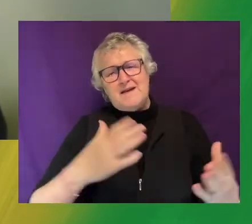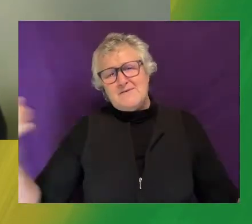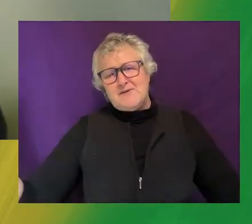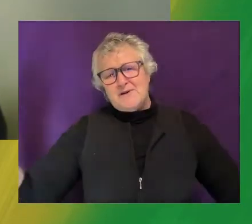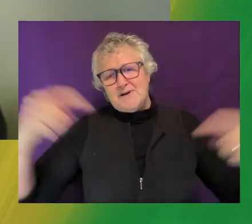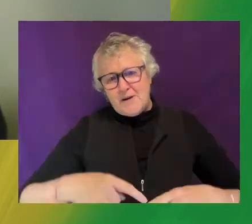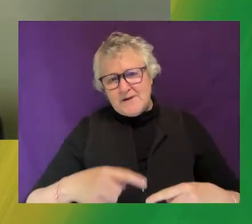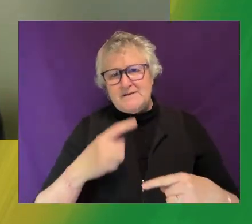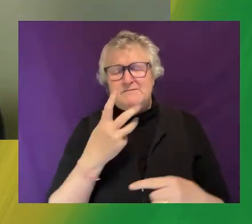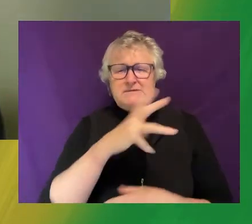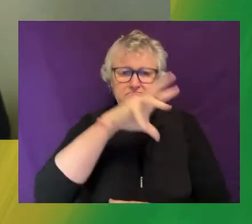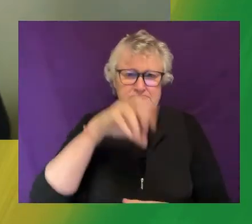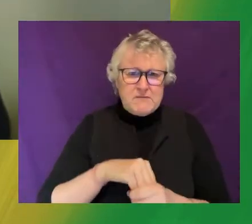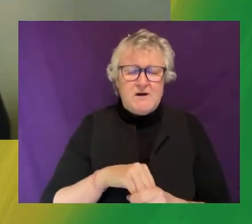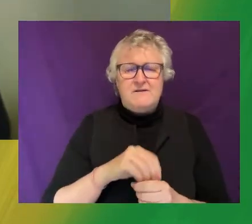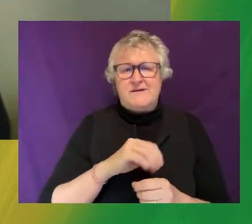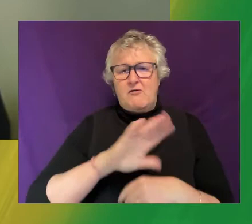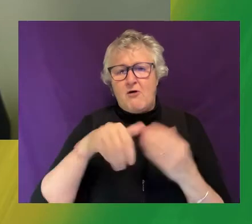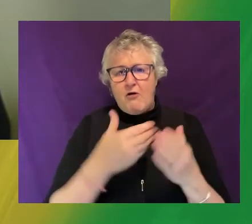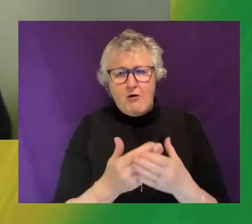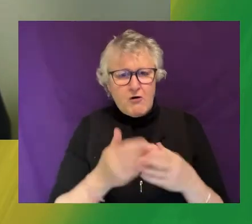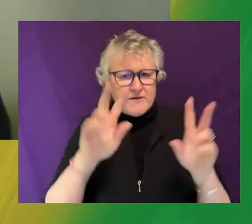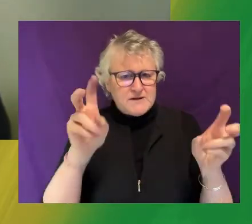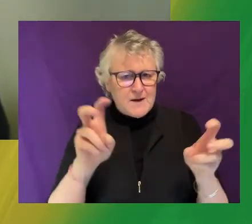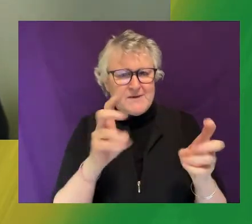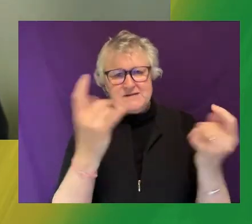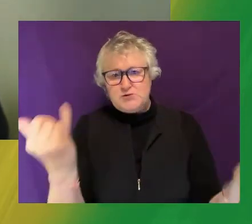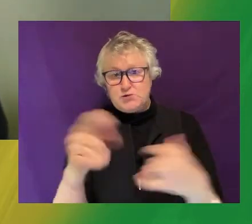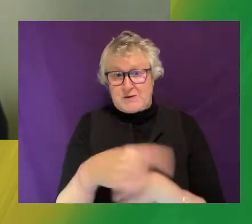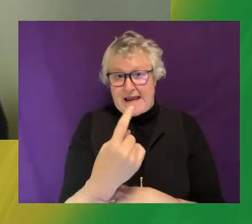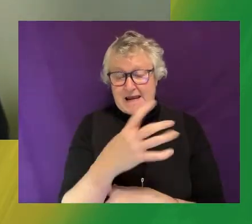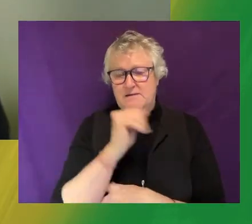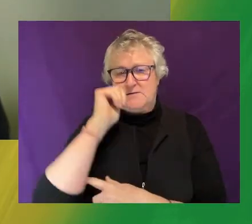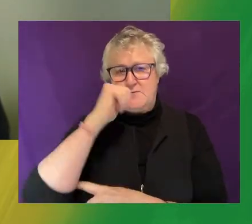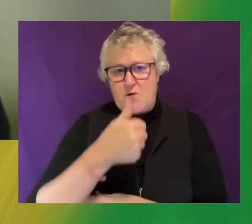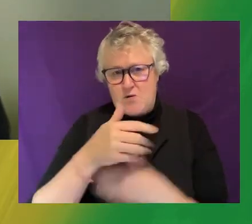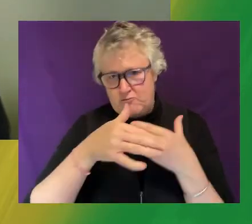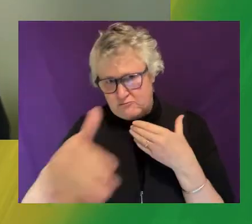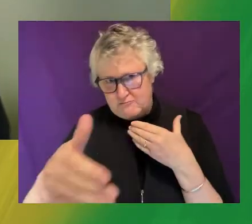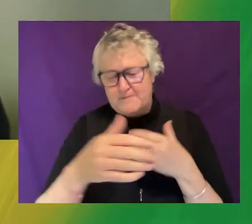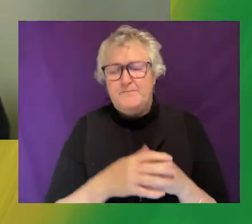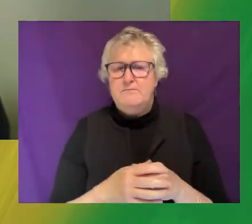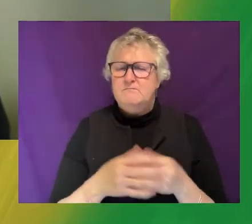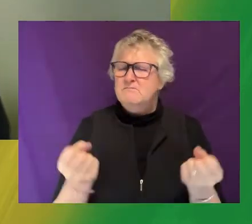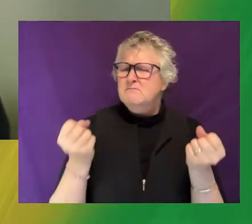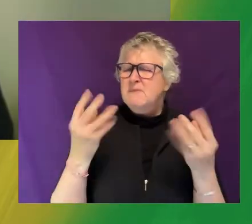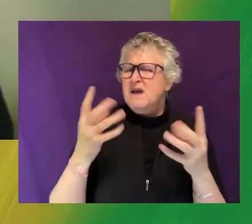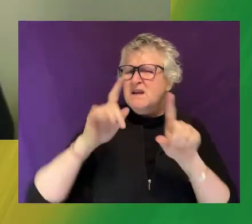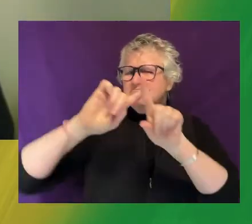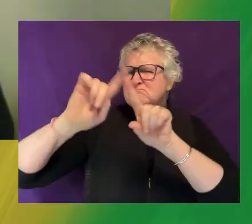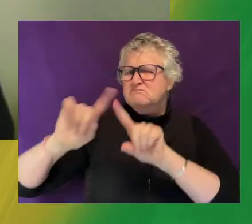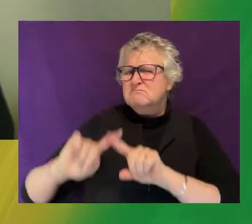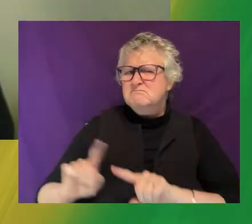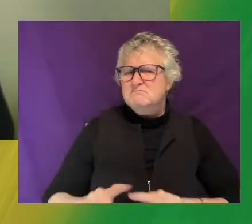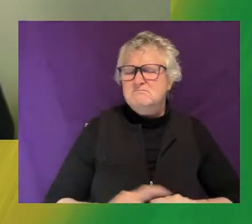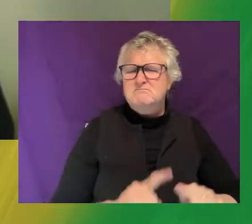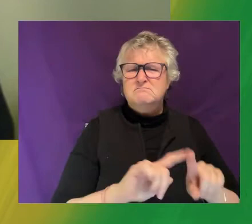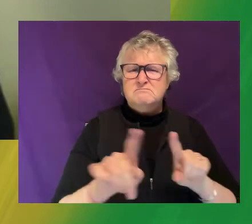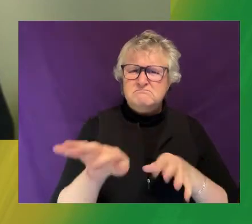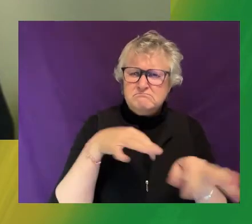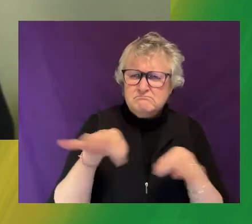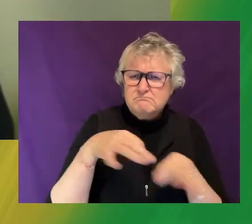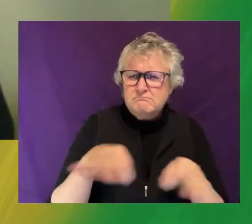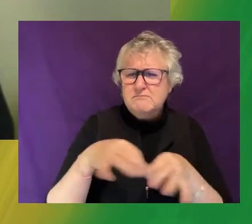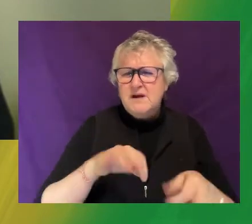to be presented throughout the coming days. There are many definitions of allyship. As you go through the conference, you will learn